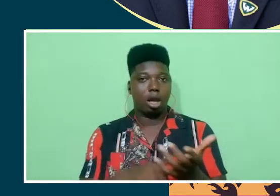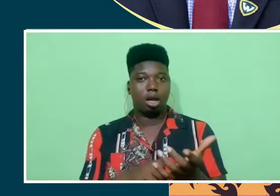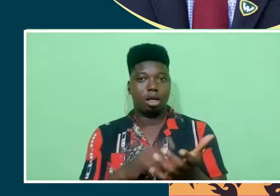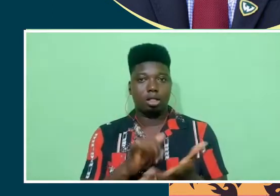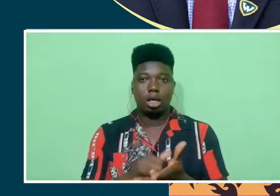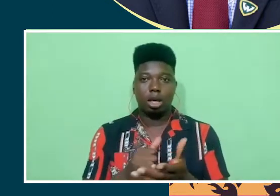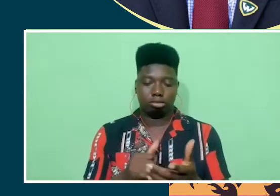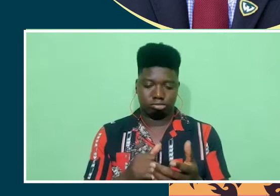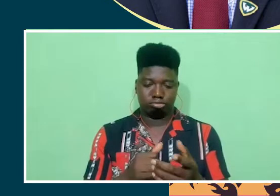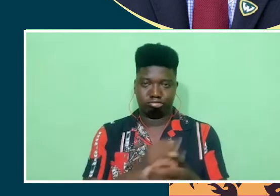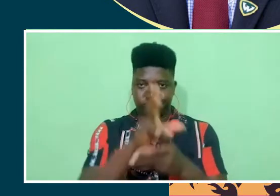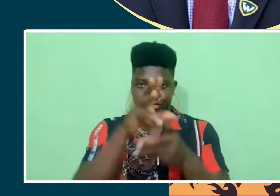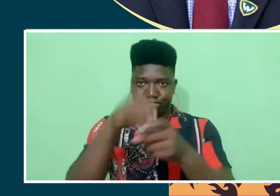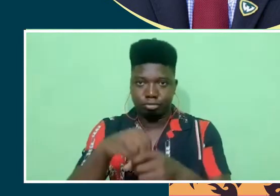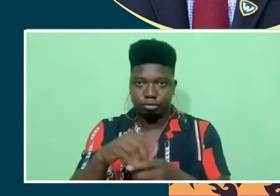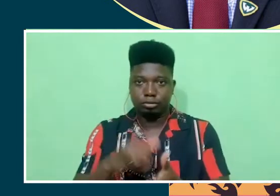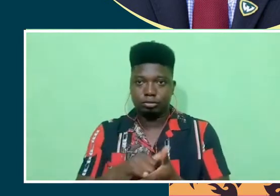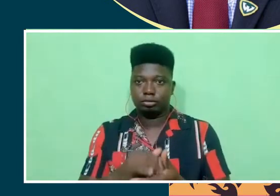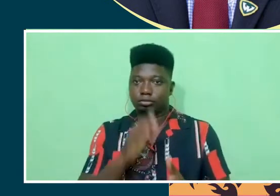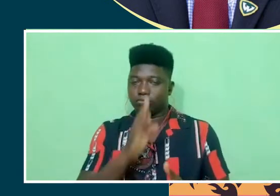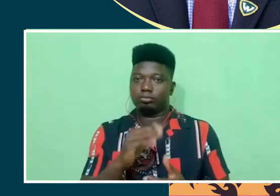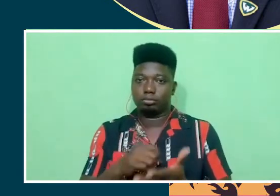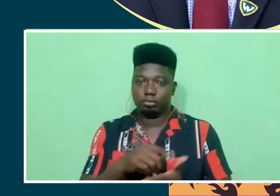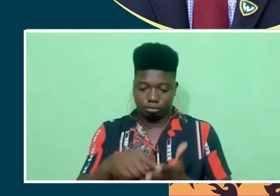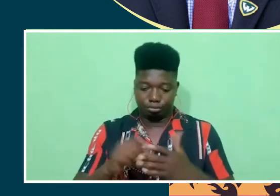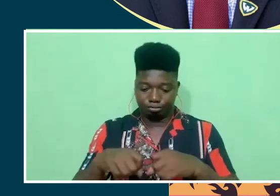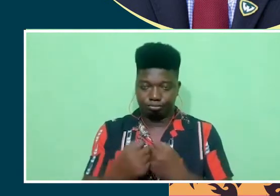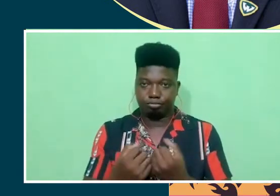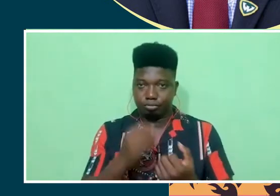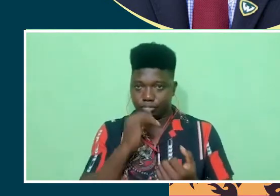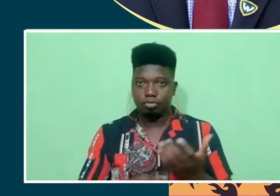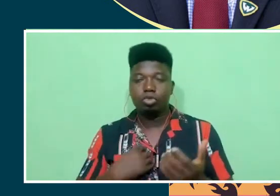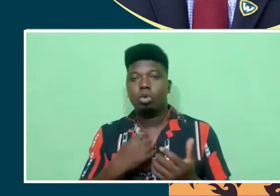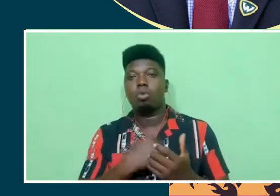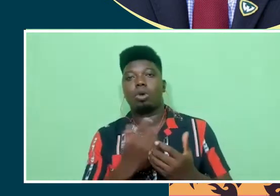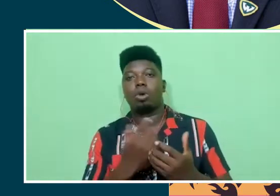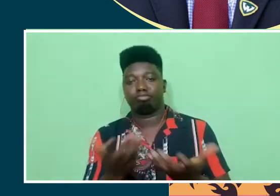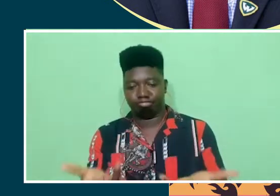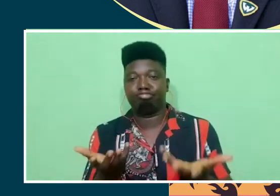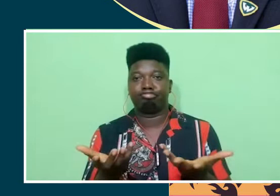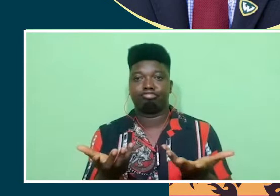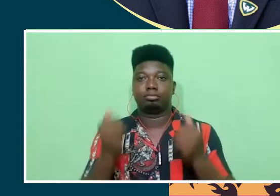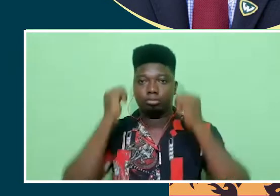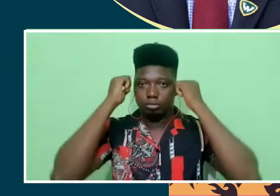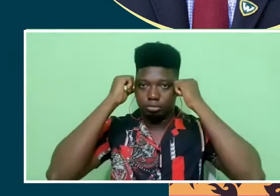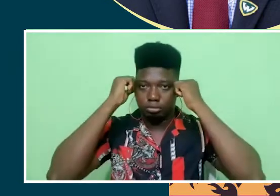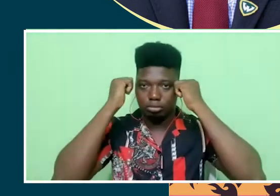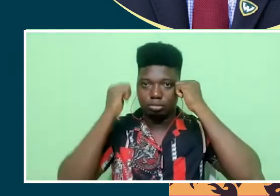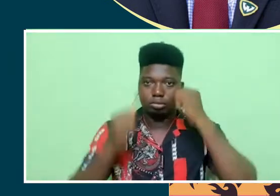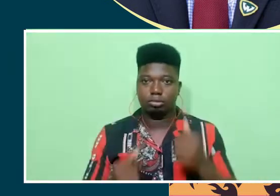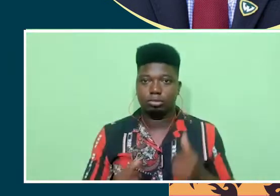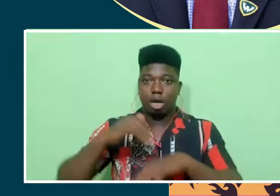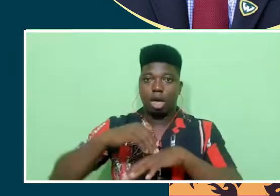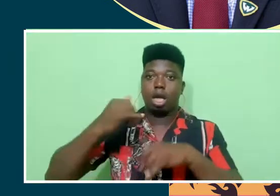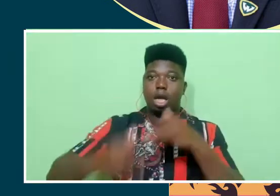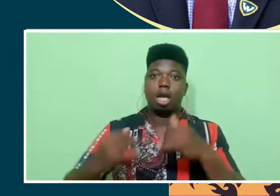being given in these societies where you're coming from, they are just targeting women. But at the end of the day, when we grow up,